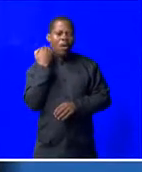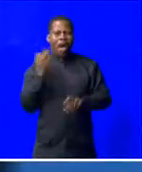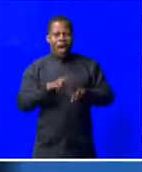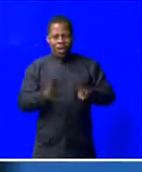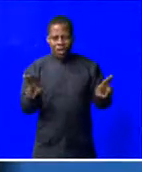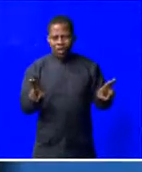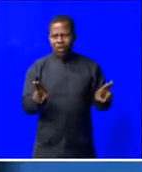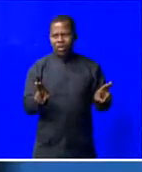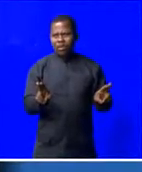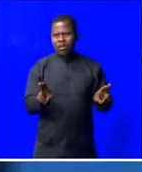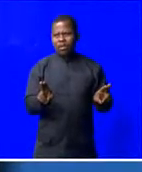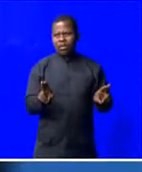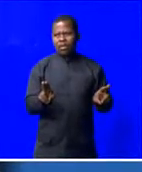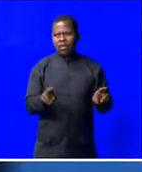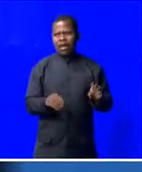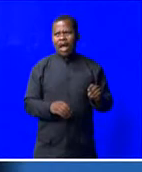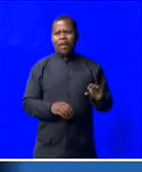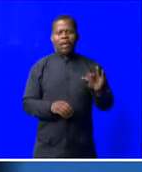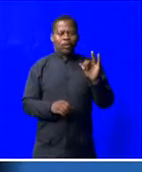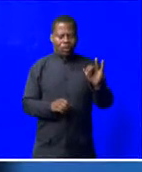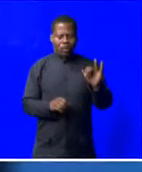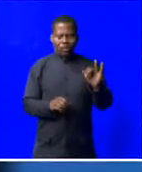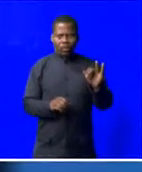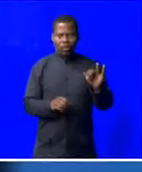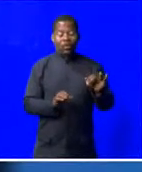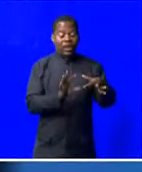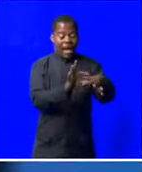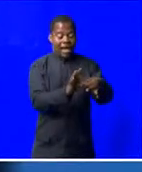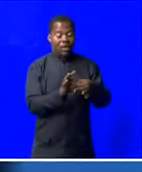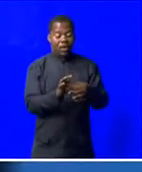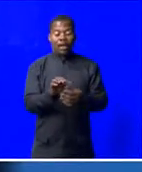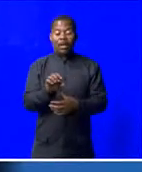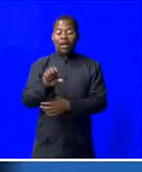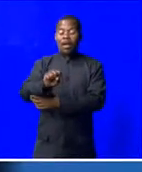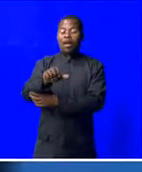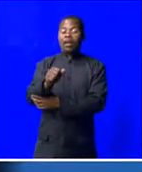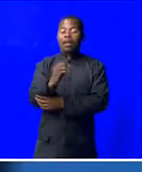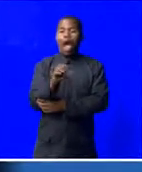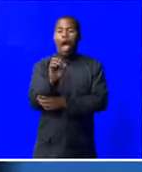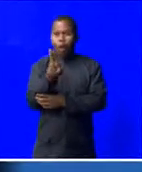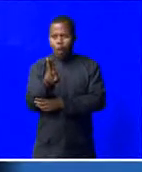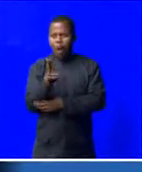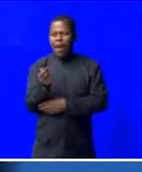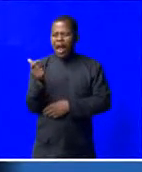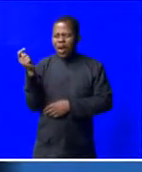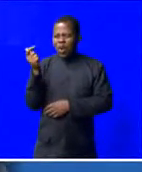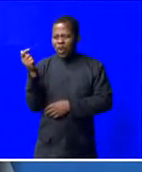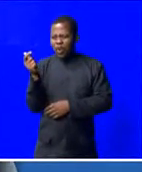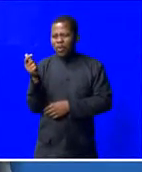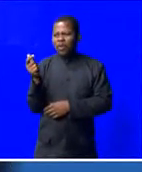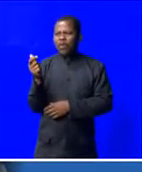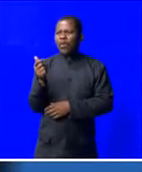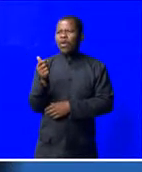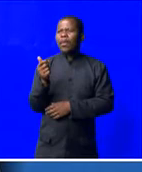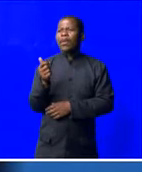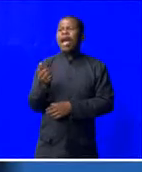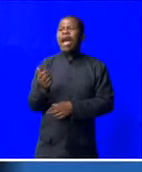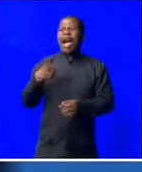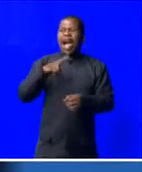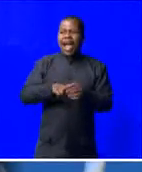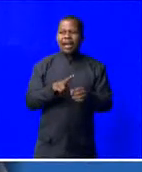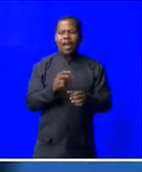khona. Number two, reliance on Sacu. Masses ngenile tini sesem kanzile vele asimnaga